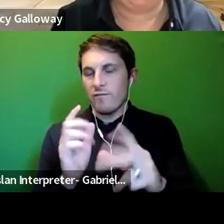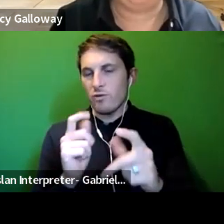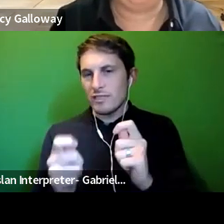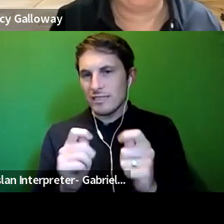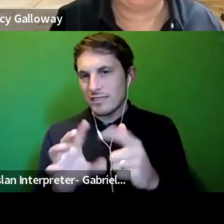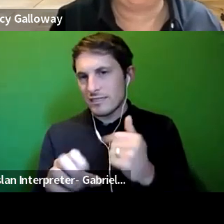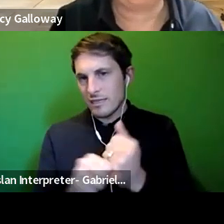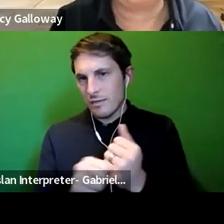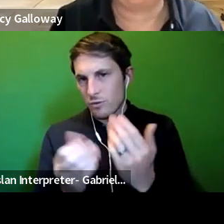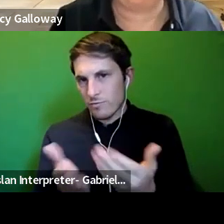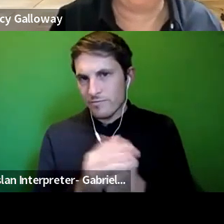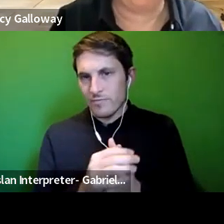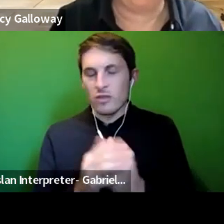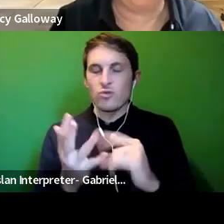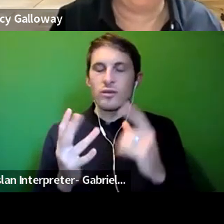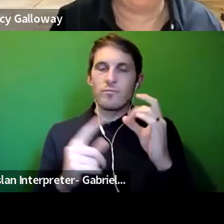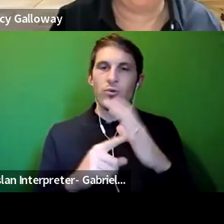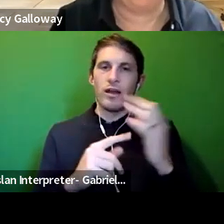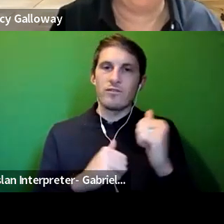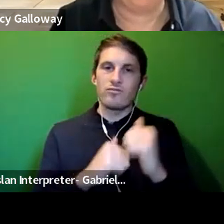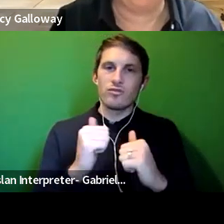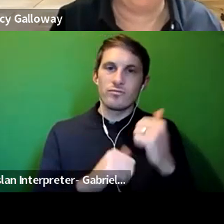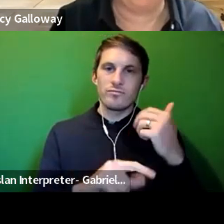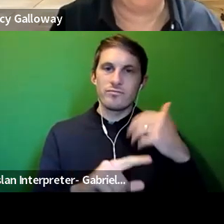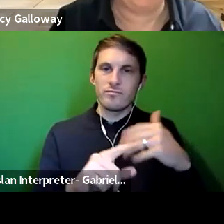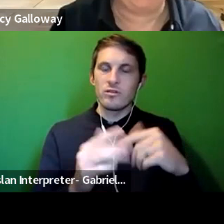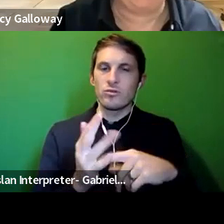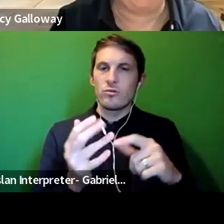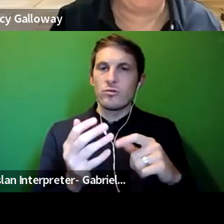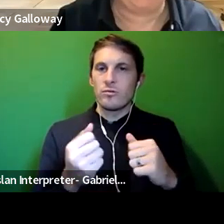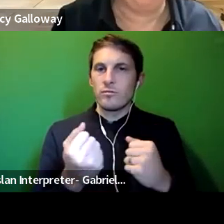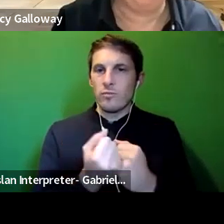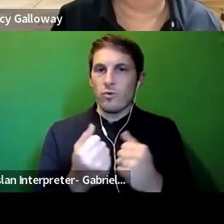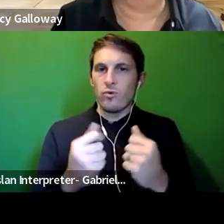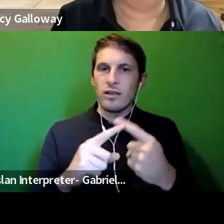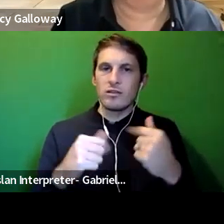so I think it's really important to have infrastructure of support and training